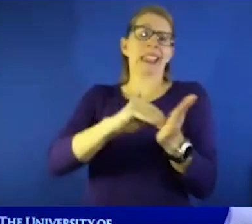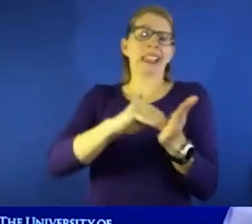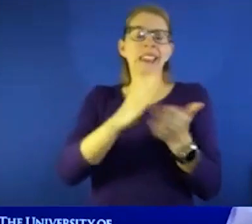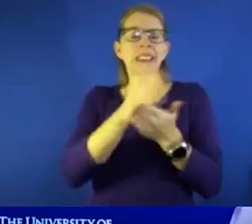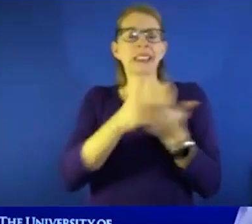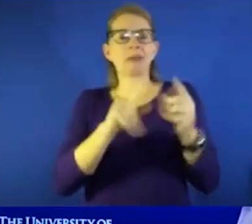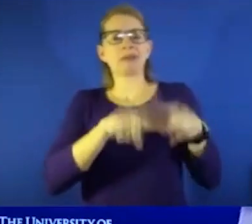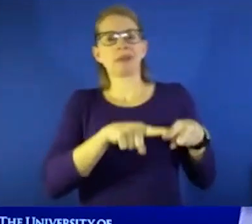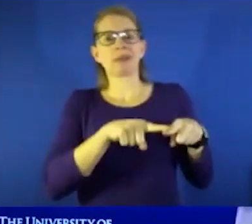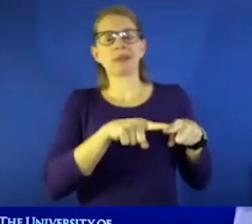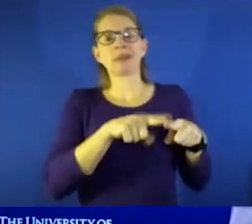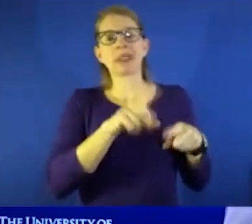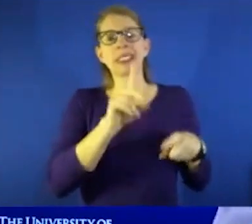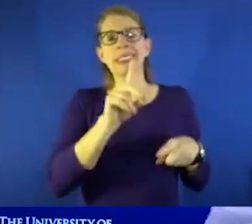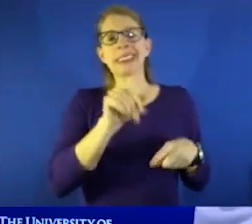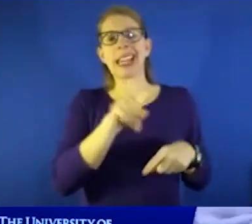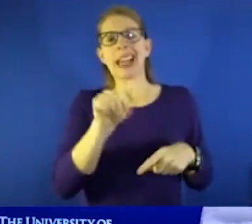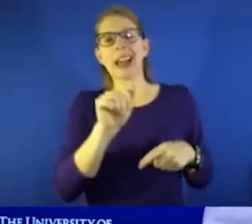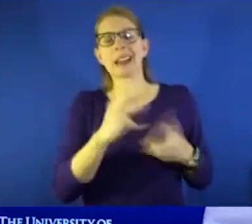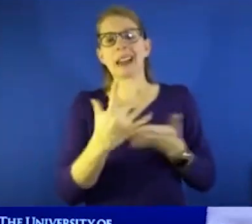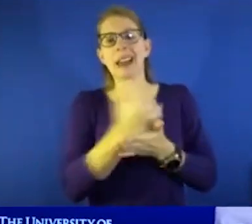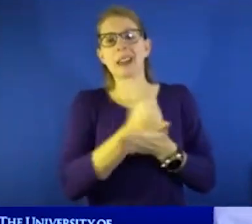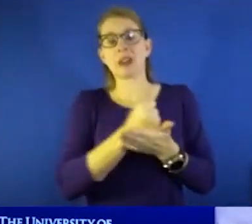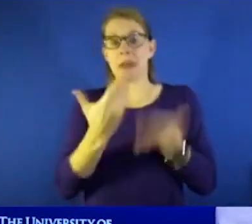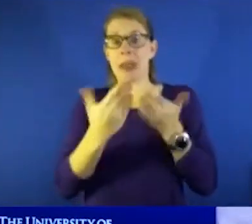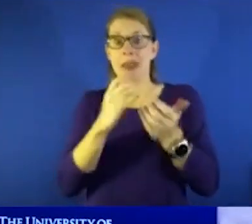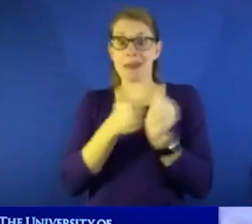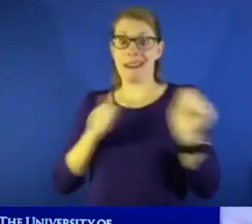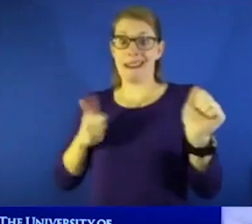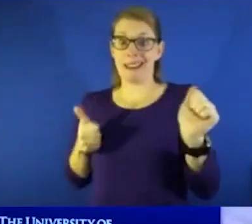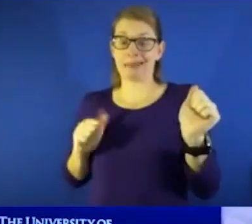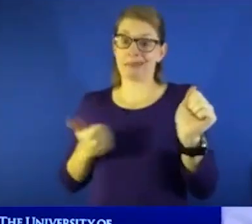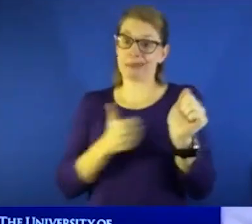They may not be fully up to date on data. For instance, we know influenza